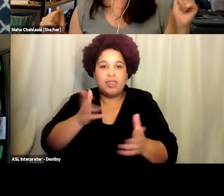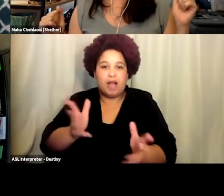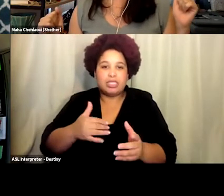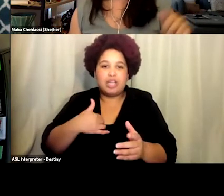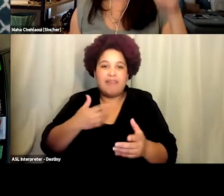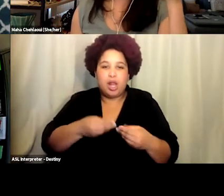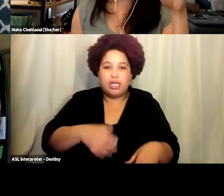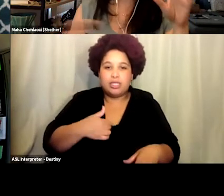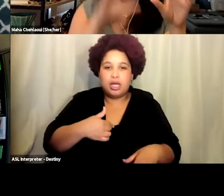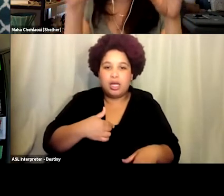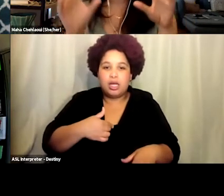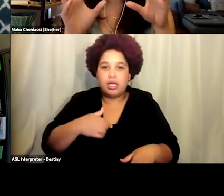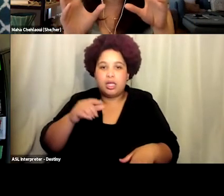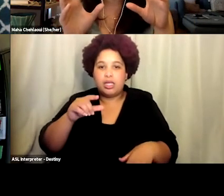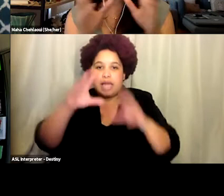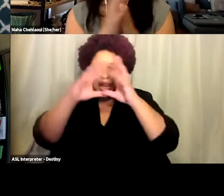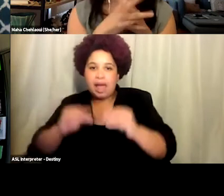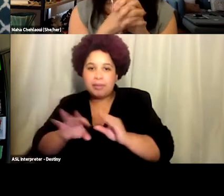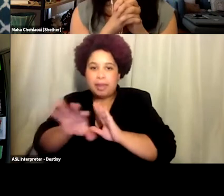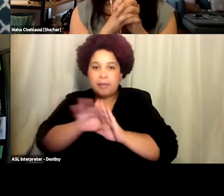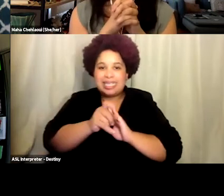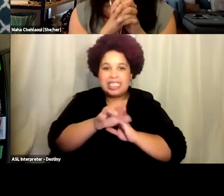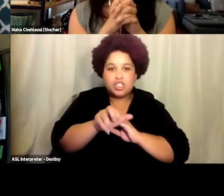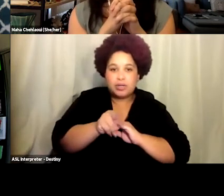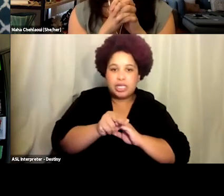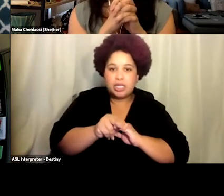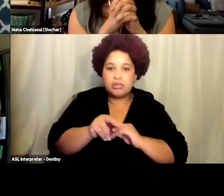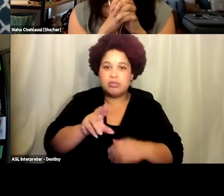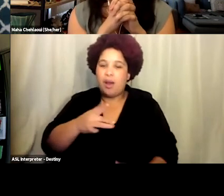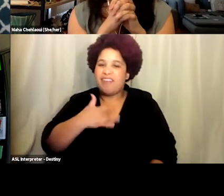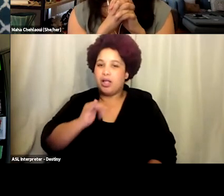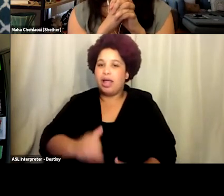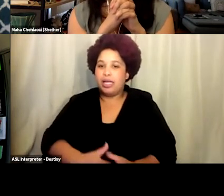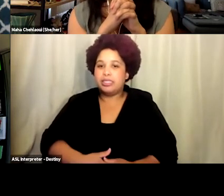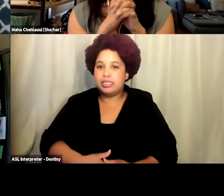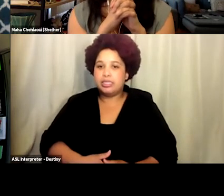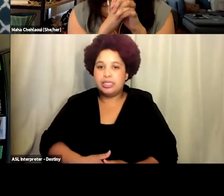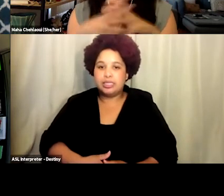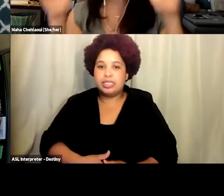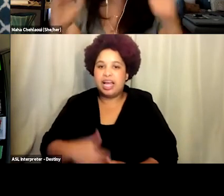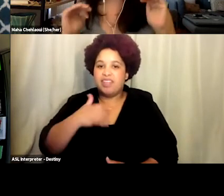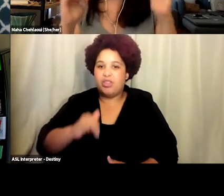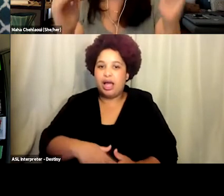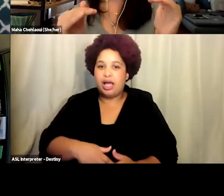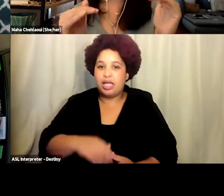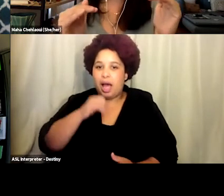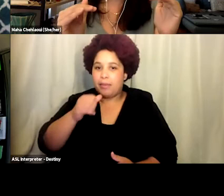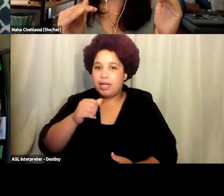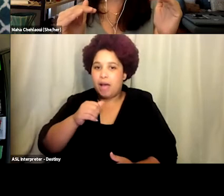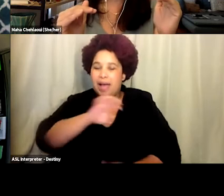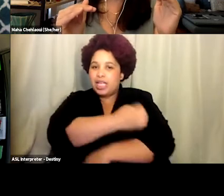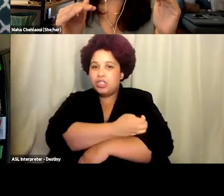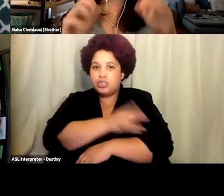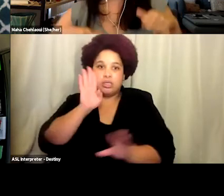like, oh, they're Lebanese, but they picked a Syrian. I'm like, yeah, no, I feel that. I do. I'm not gonna put my energy